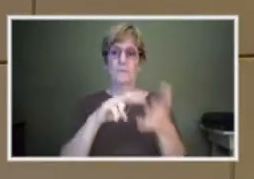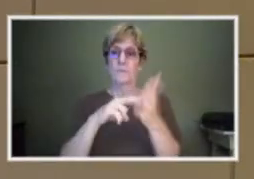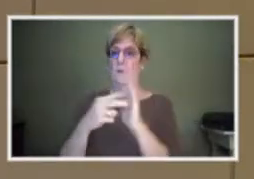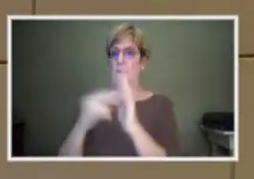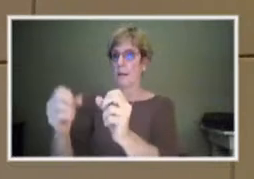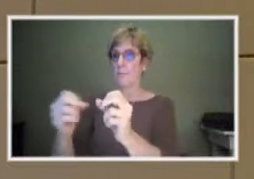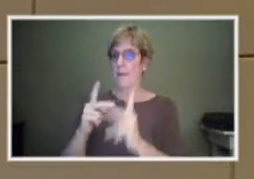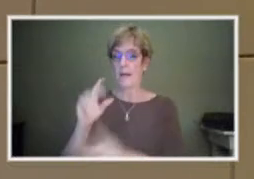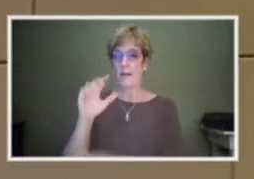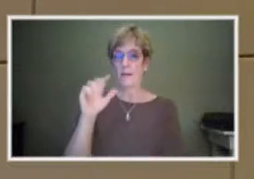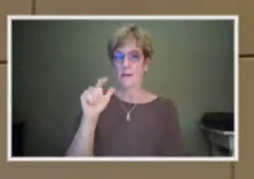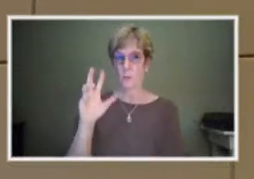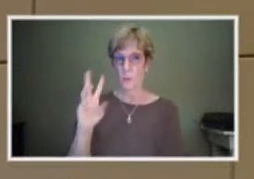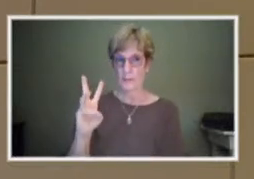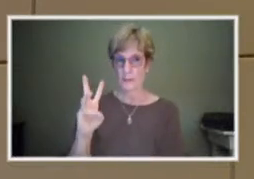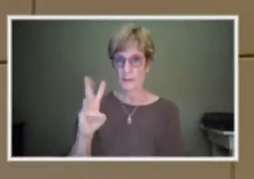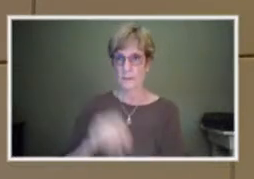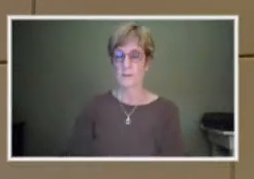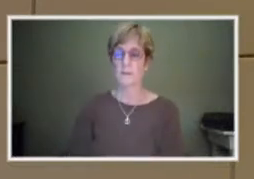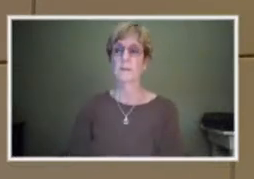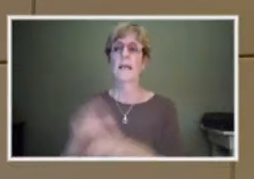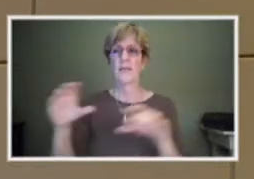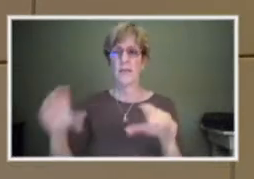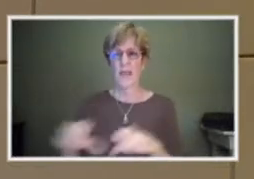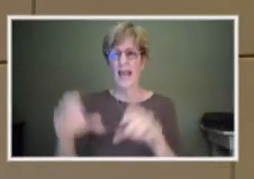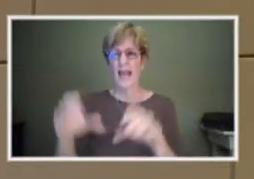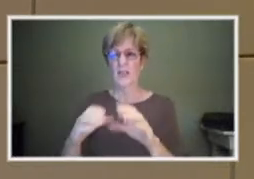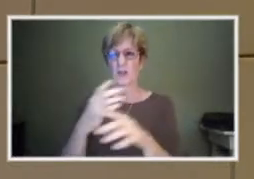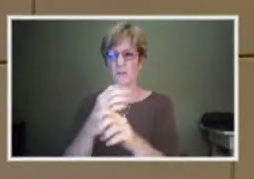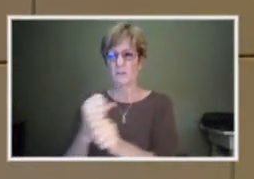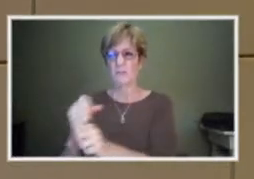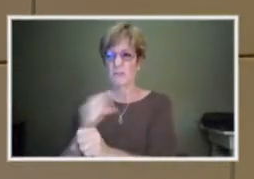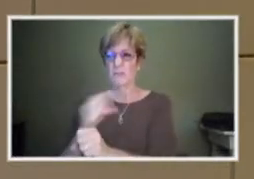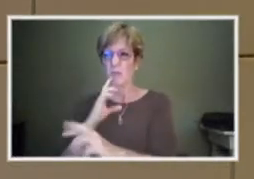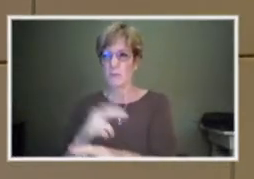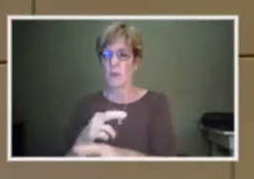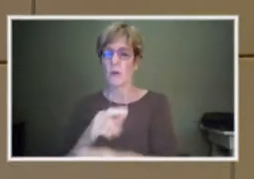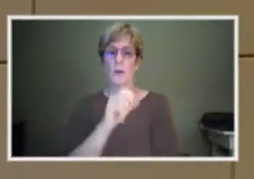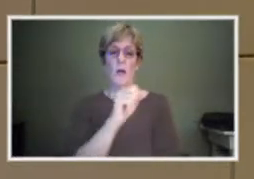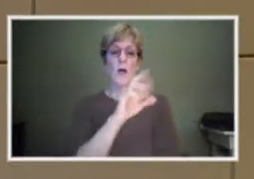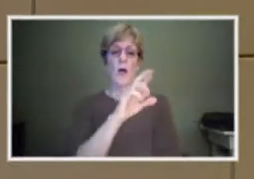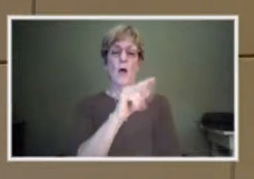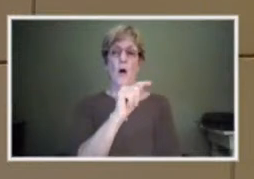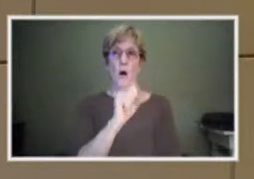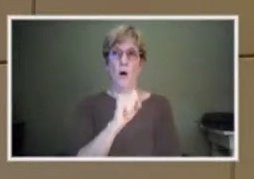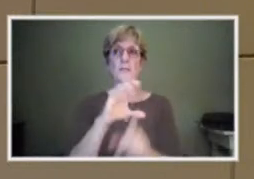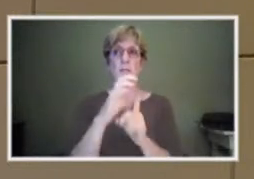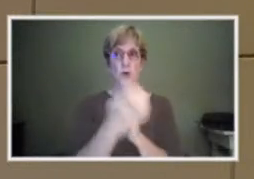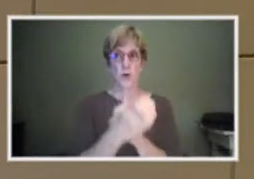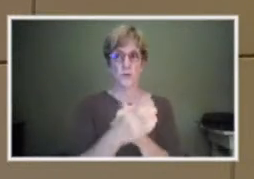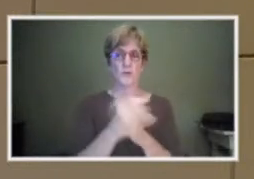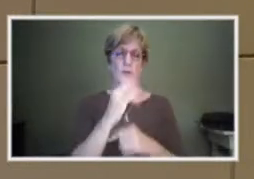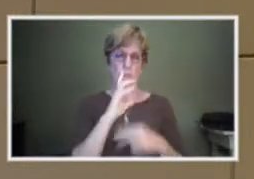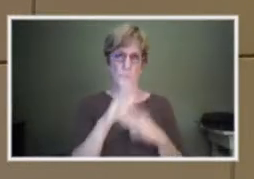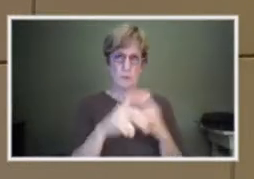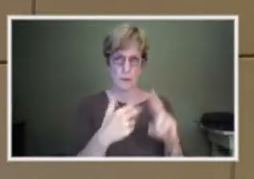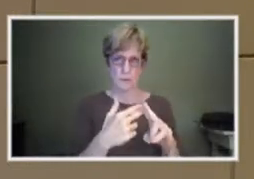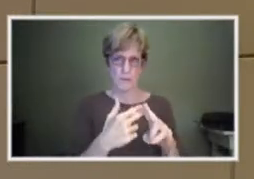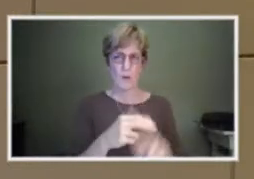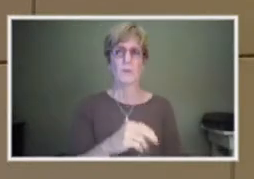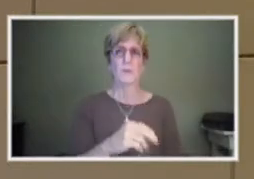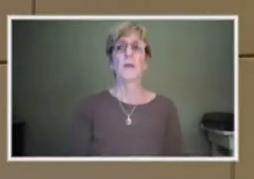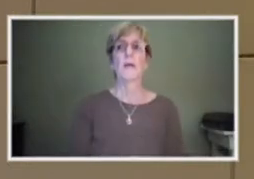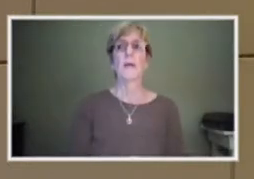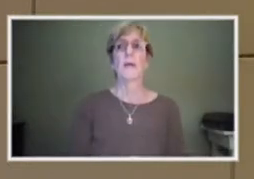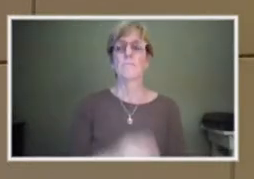26th in the action briefing to give you the arts and culture update, something that we talked about, I